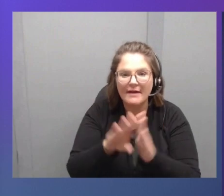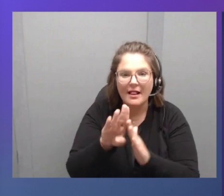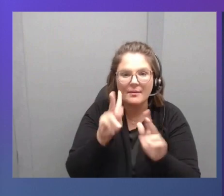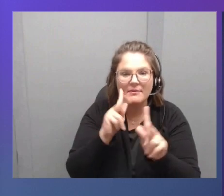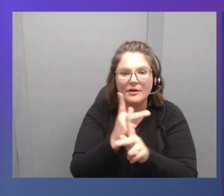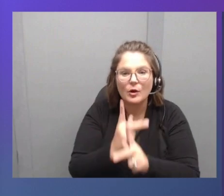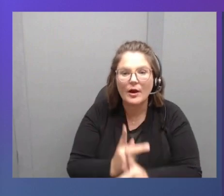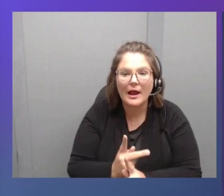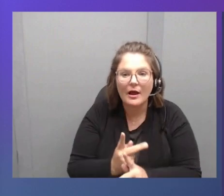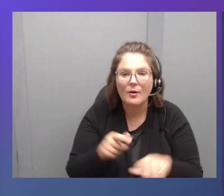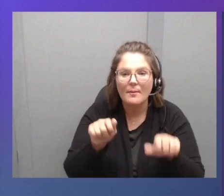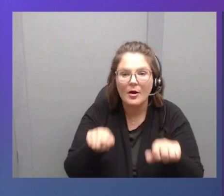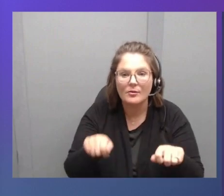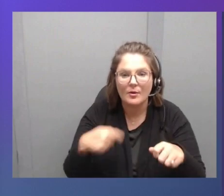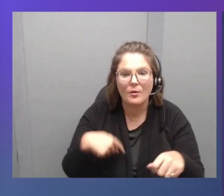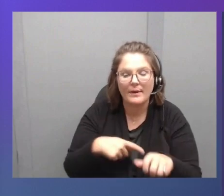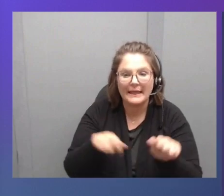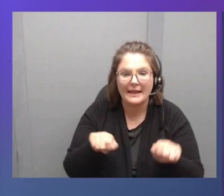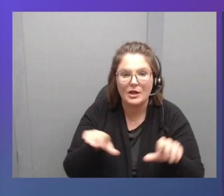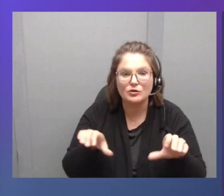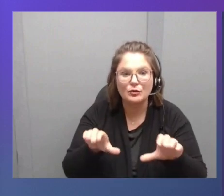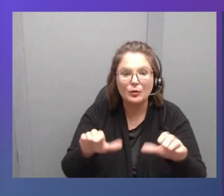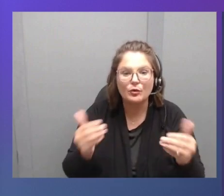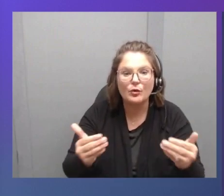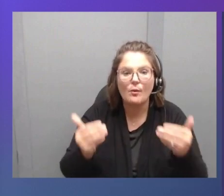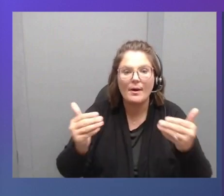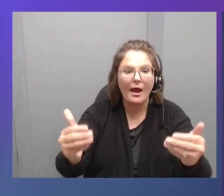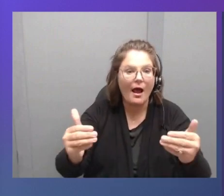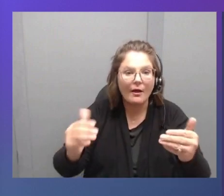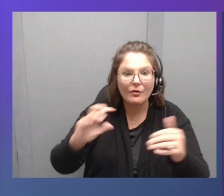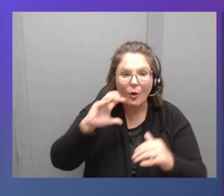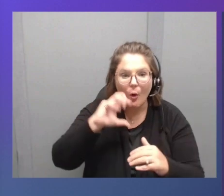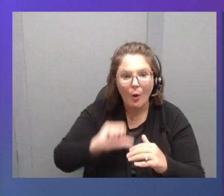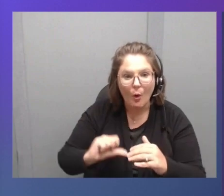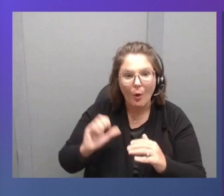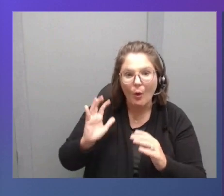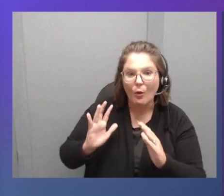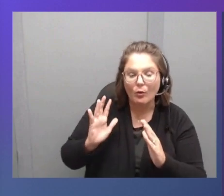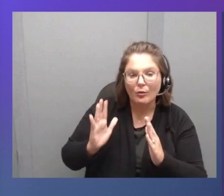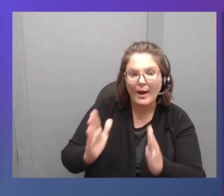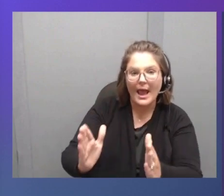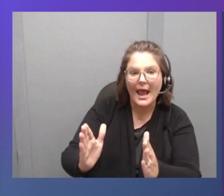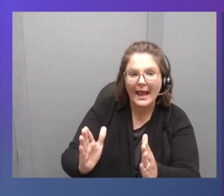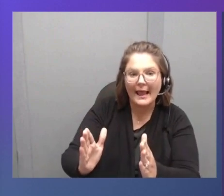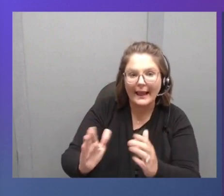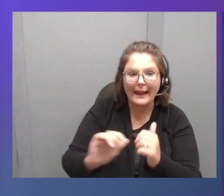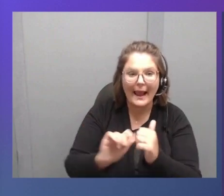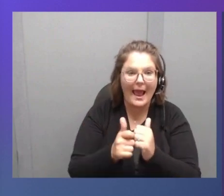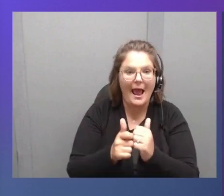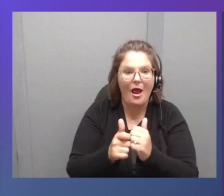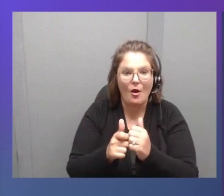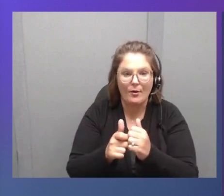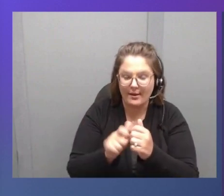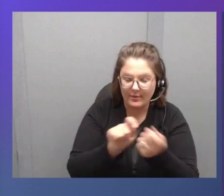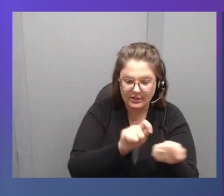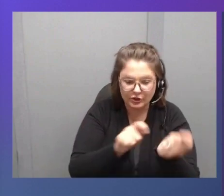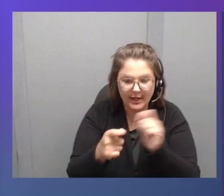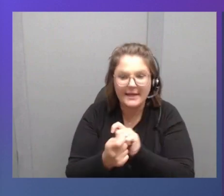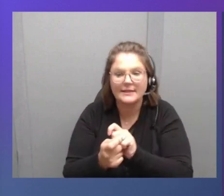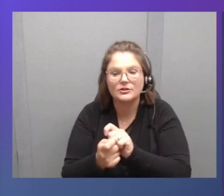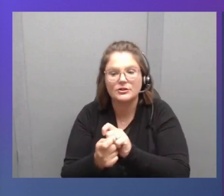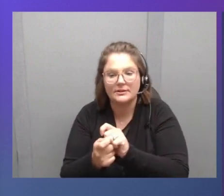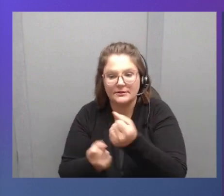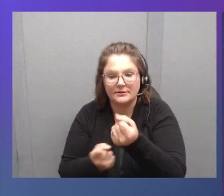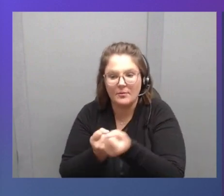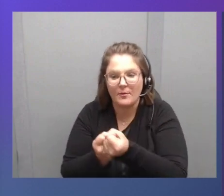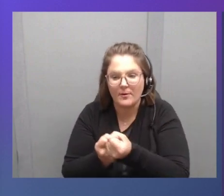what it is that we can do to go beyond the old way and start leveraging services like SSM, as he mentioned, as that critical backbone. Yeah. So, question for